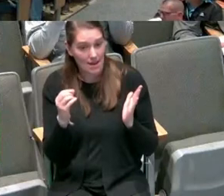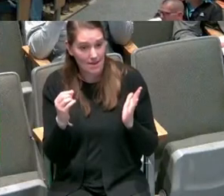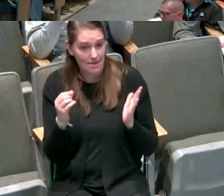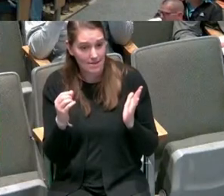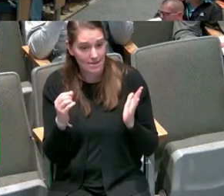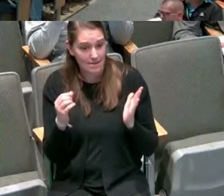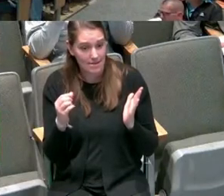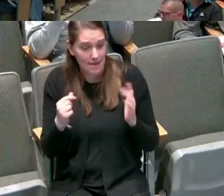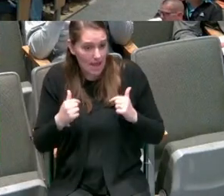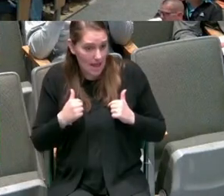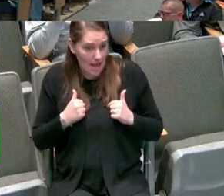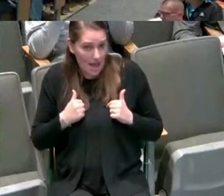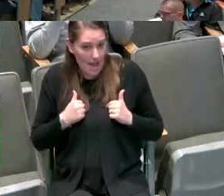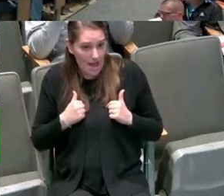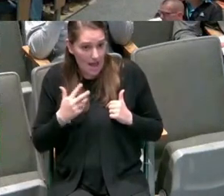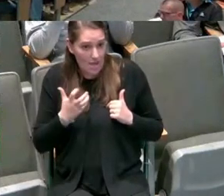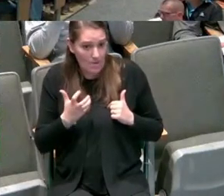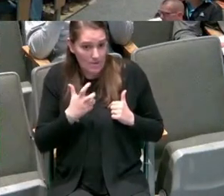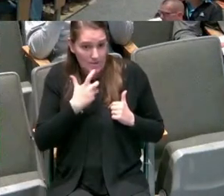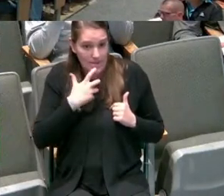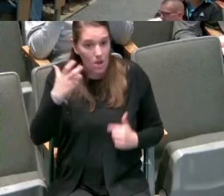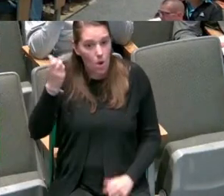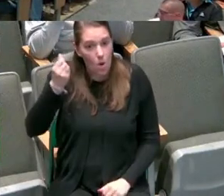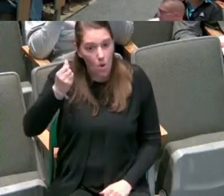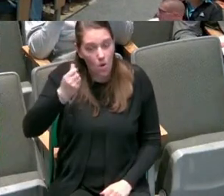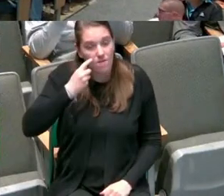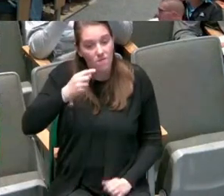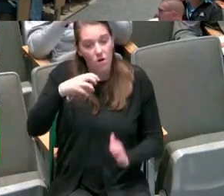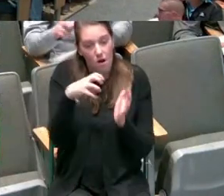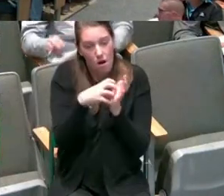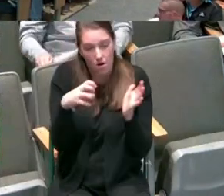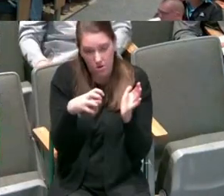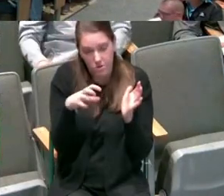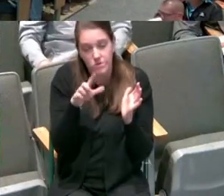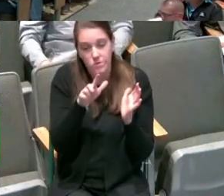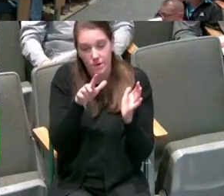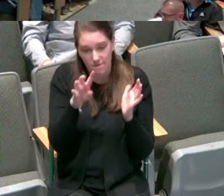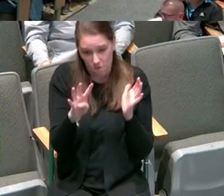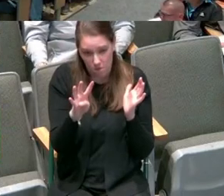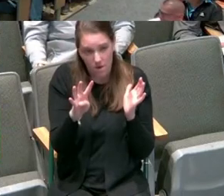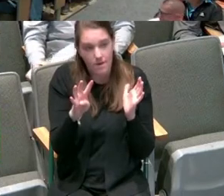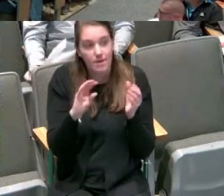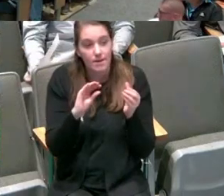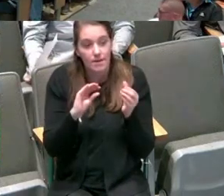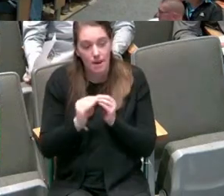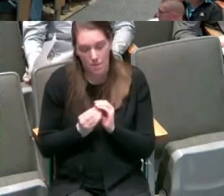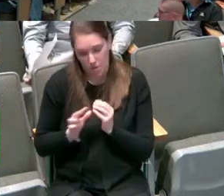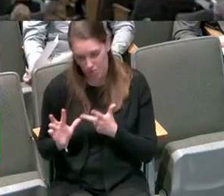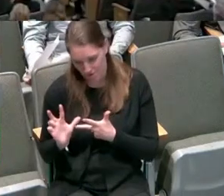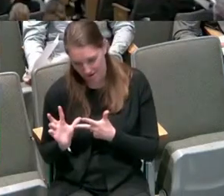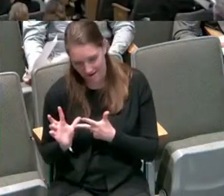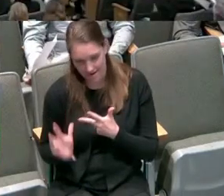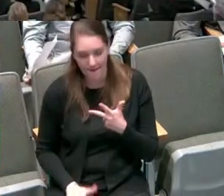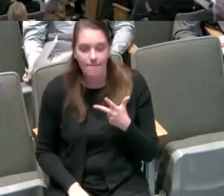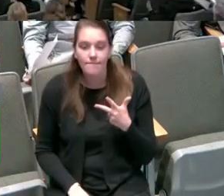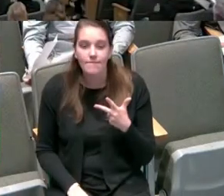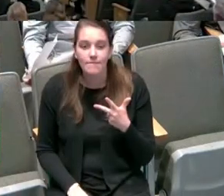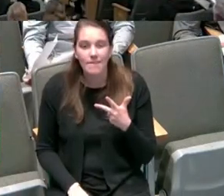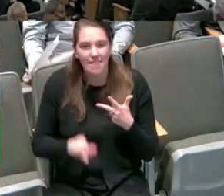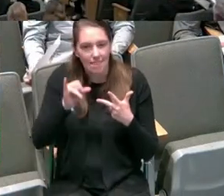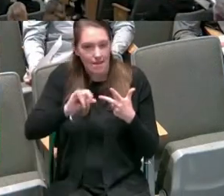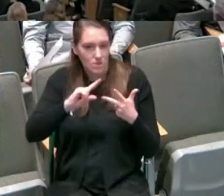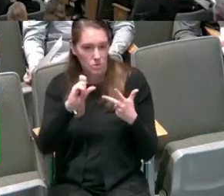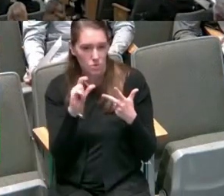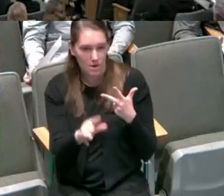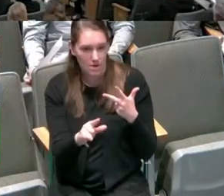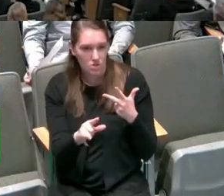I was going to say hold on article 24 um number three and it's a question